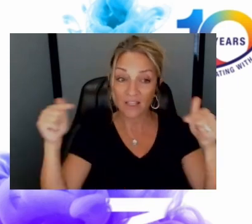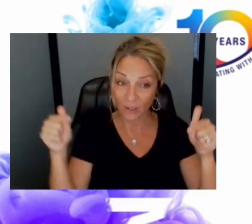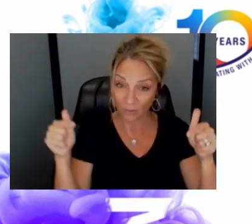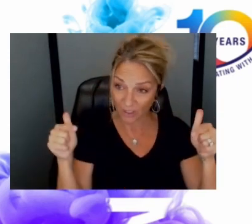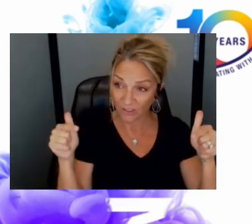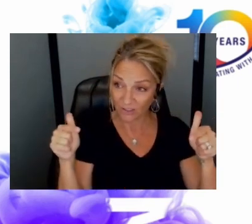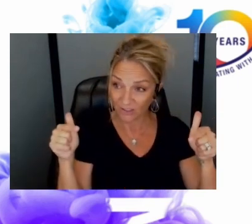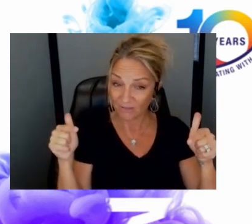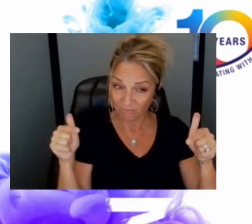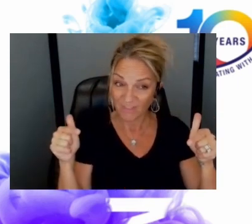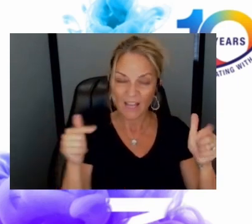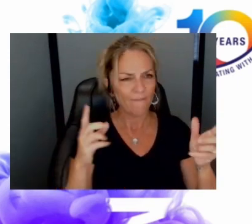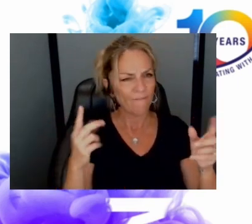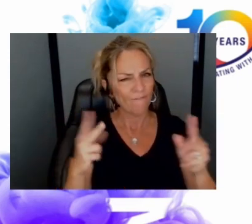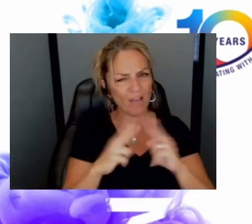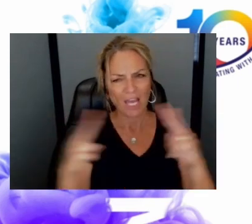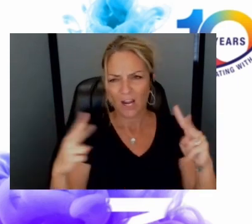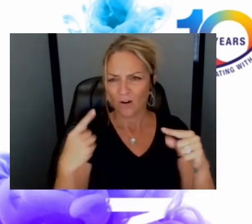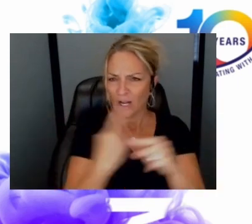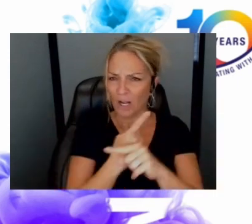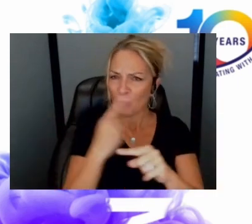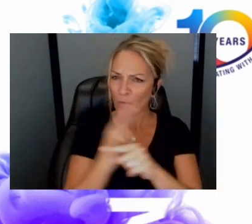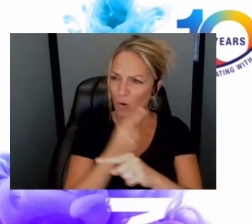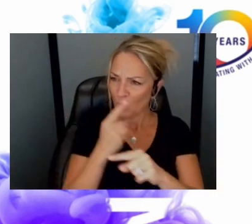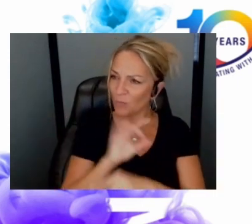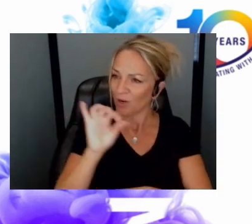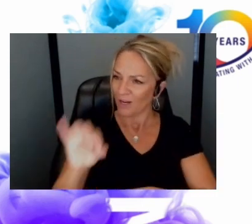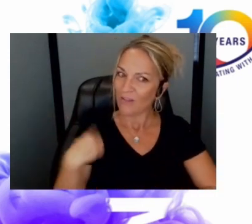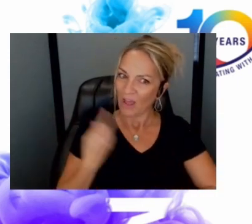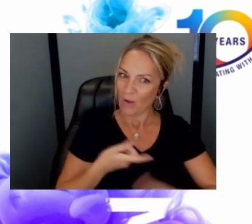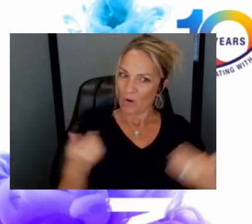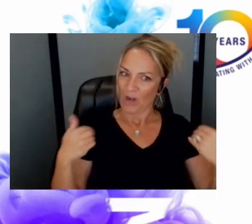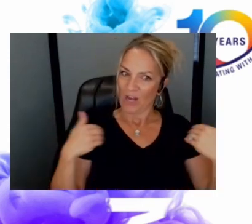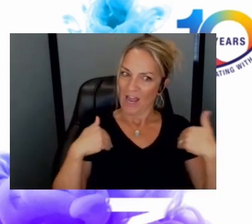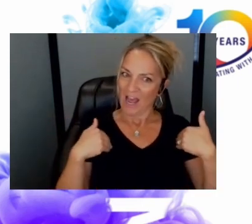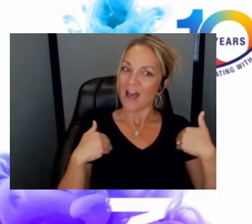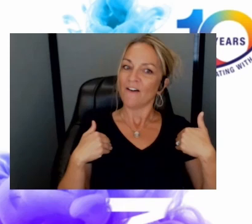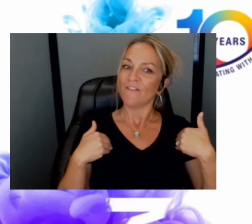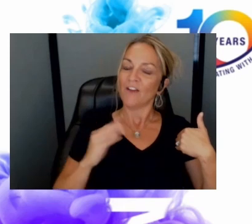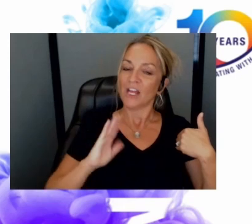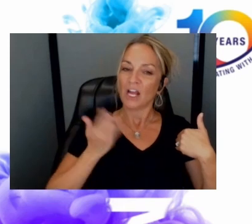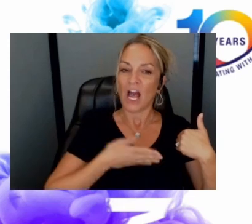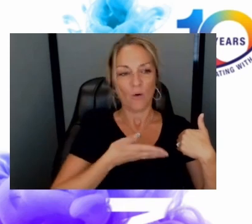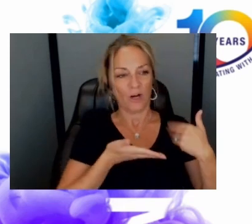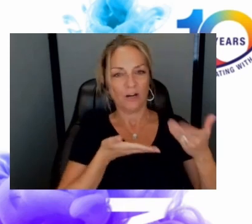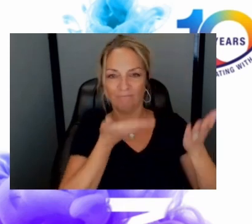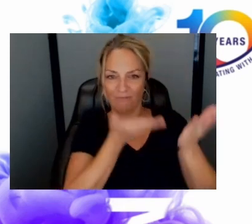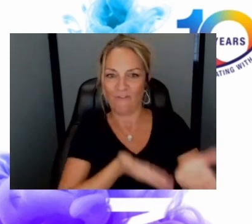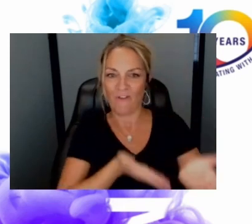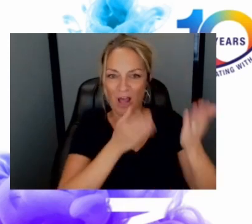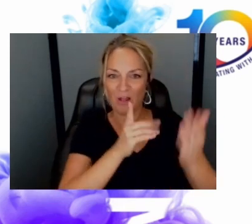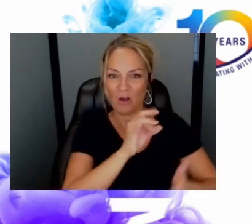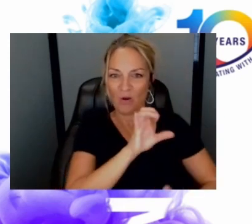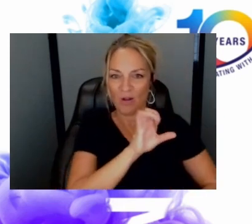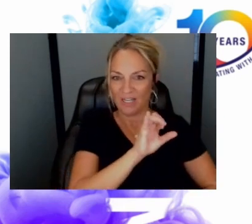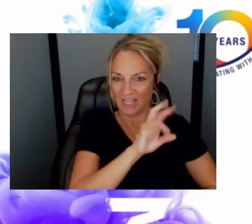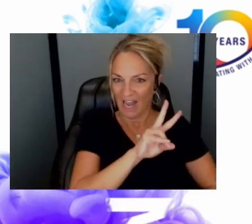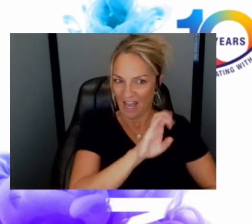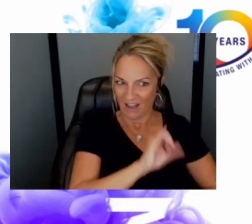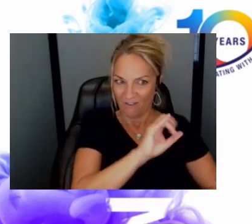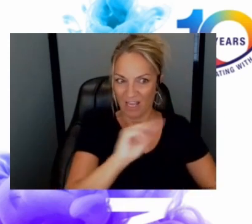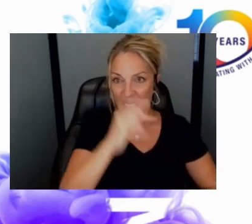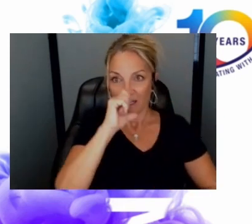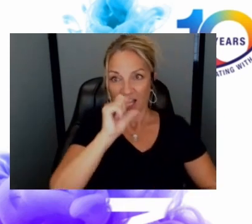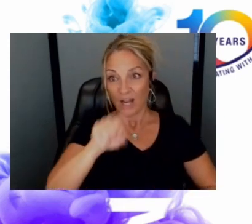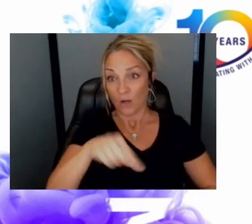So very appropriate that we're having our fellow dive in not only this specific program, but this week